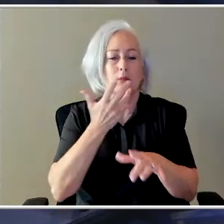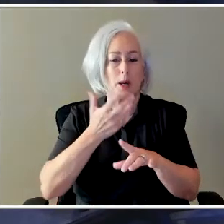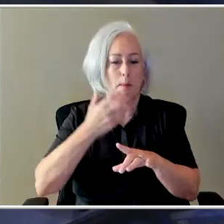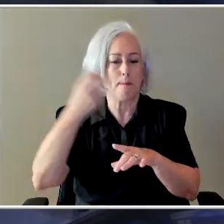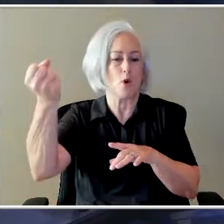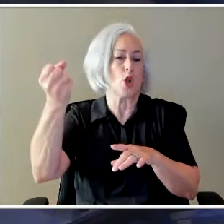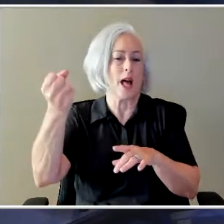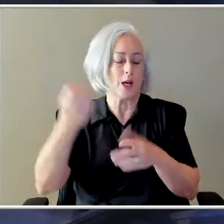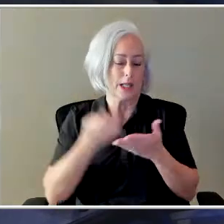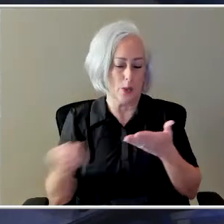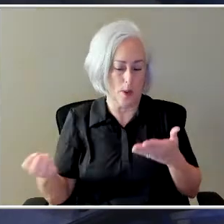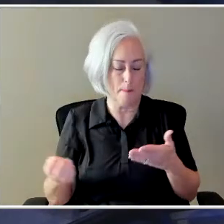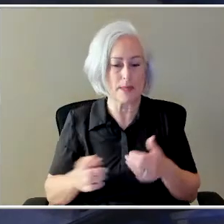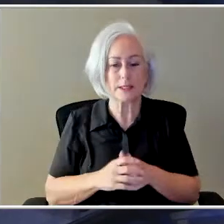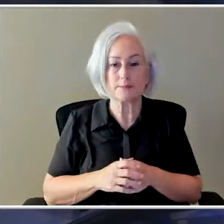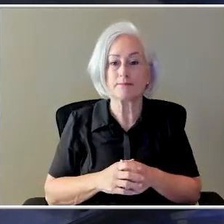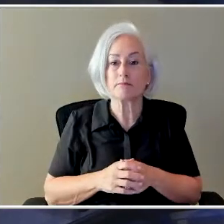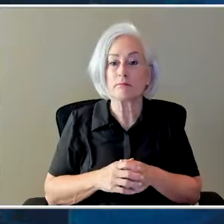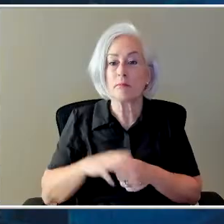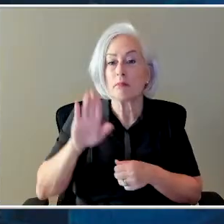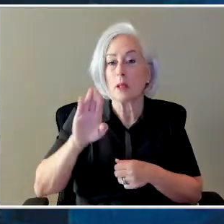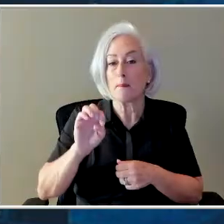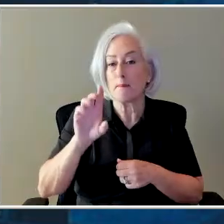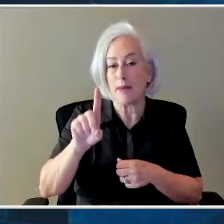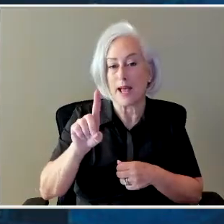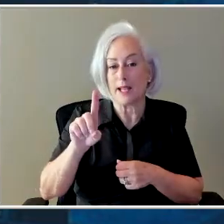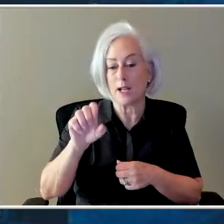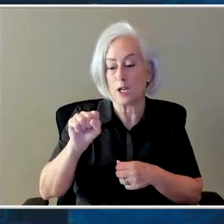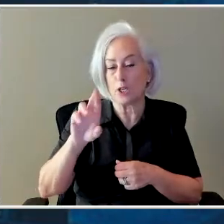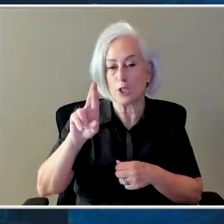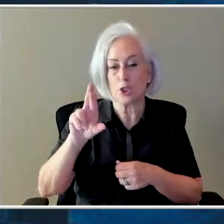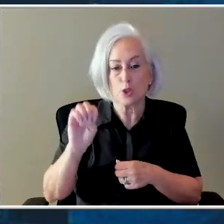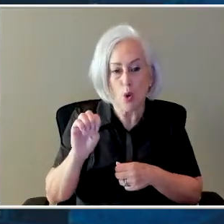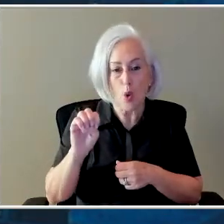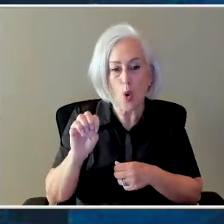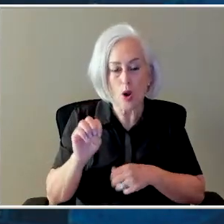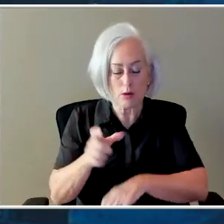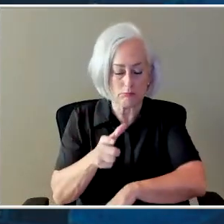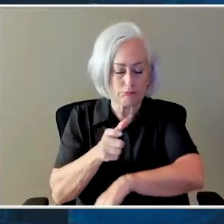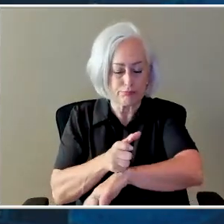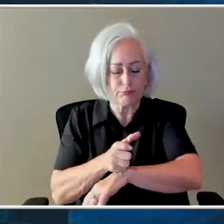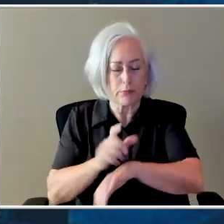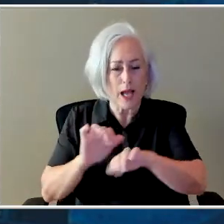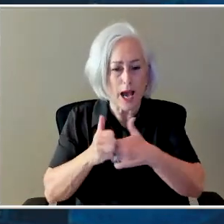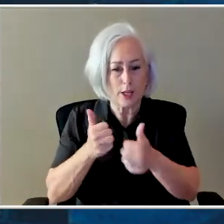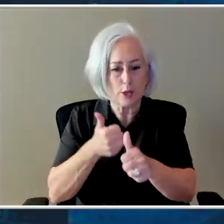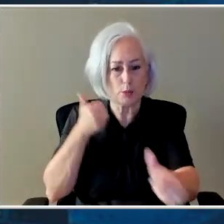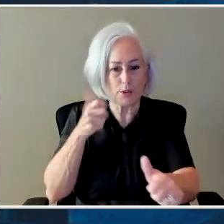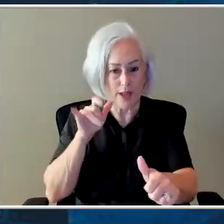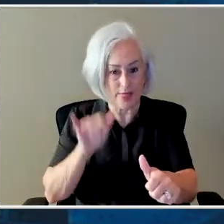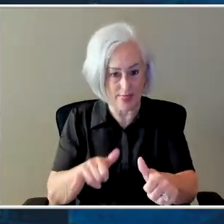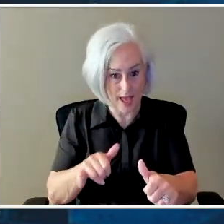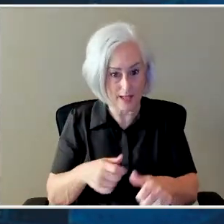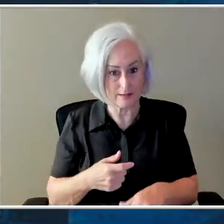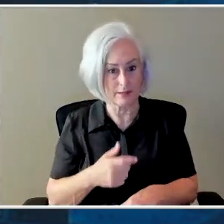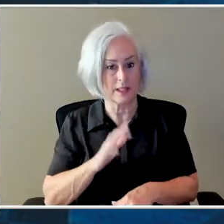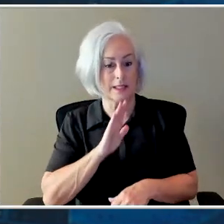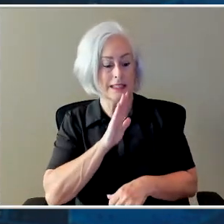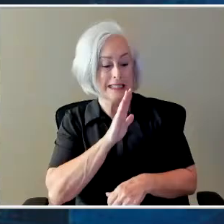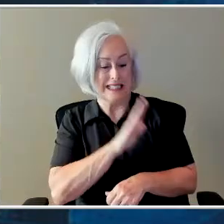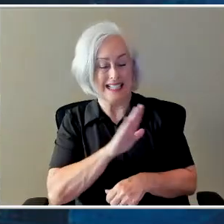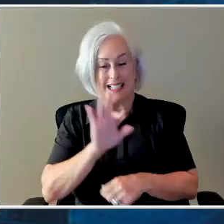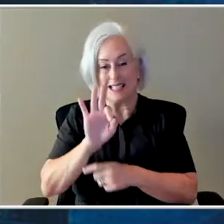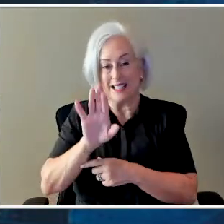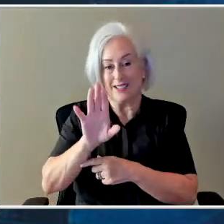prevent those type of injuries? So for us, at least, we are, like I said, we're using those little booties that he did have on his feet to help prevent